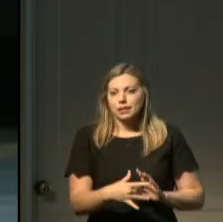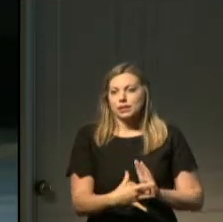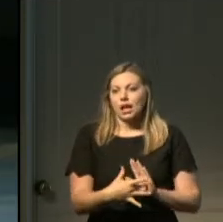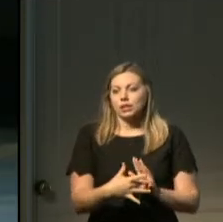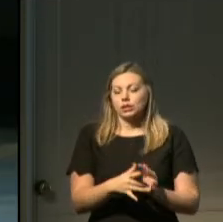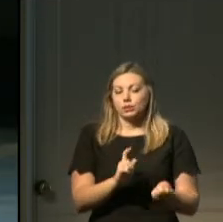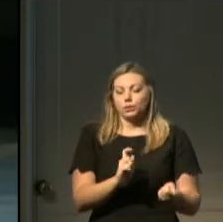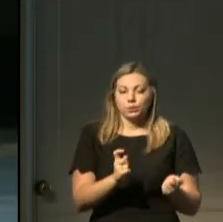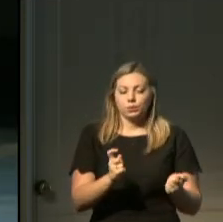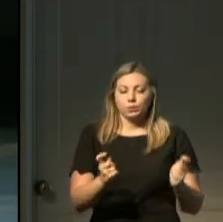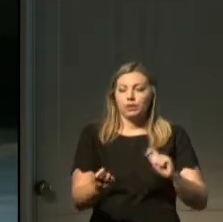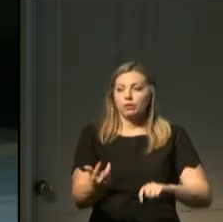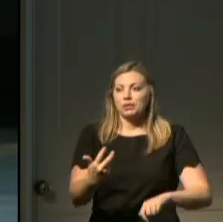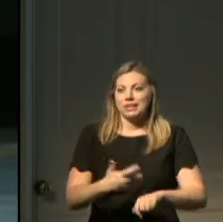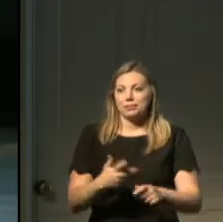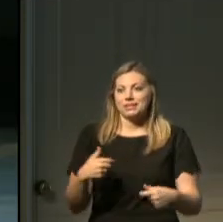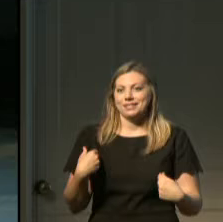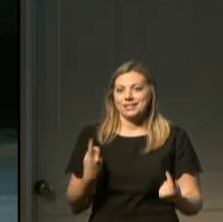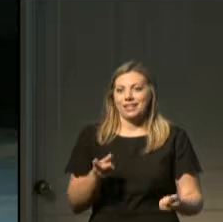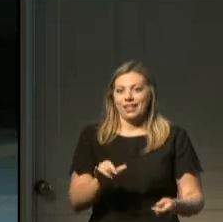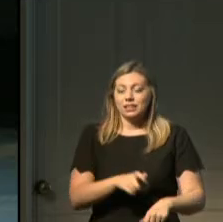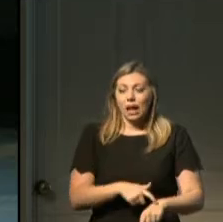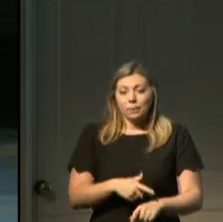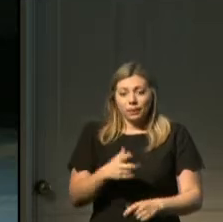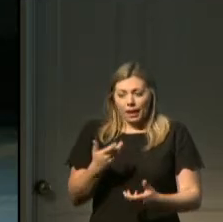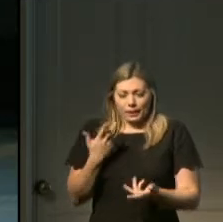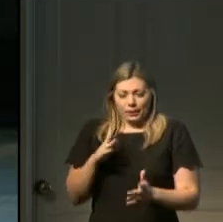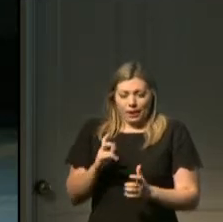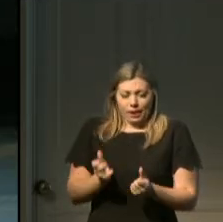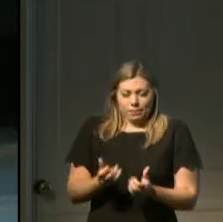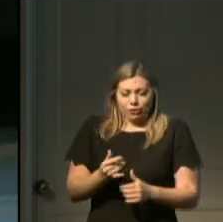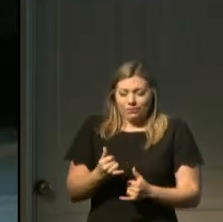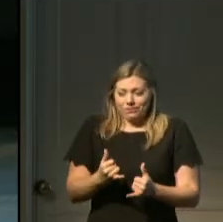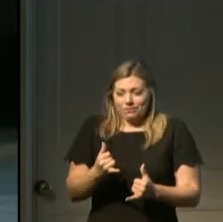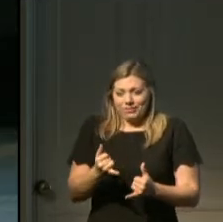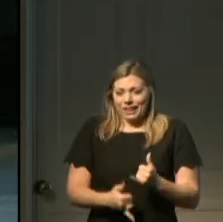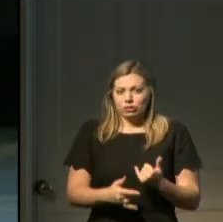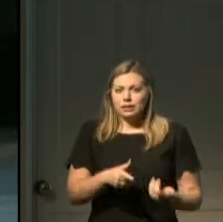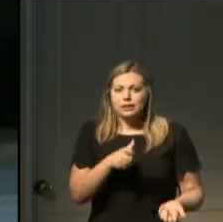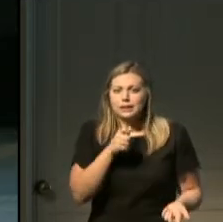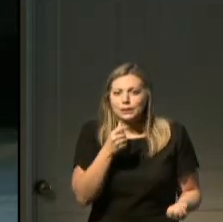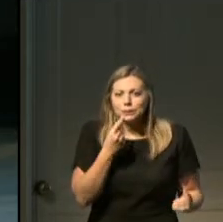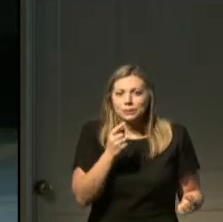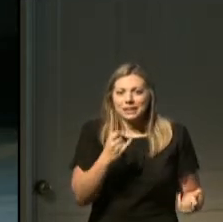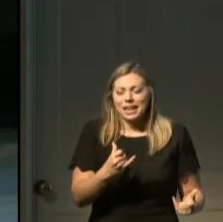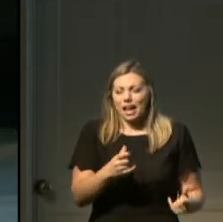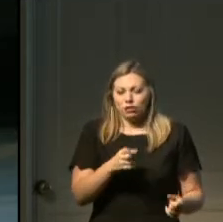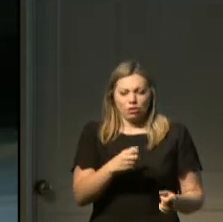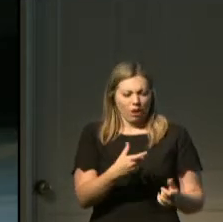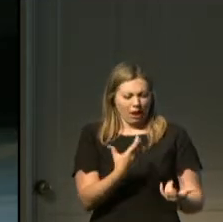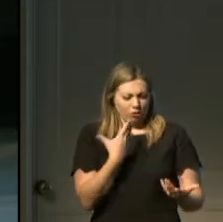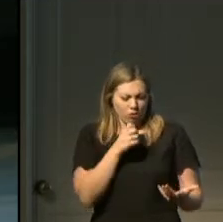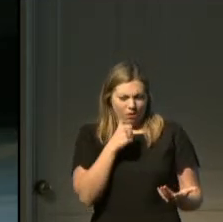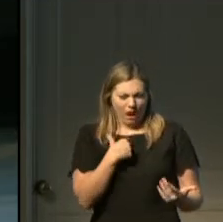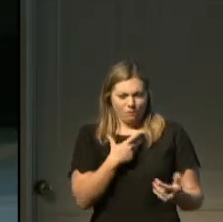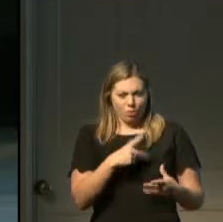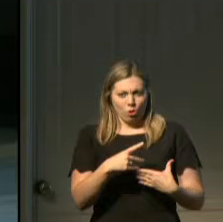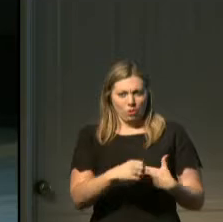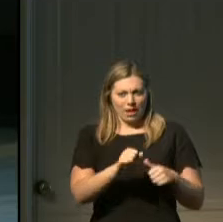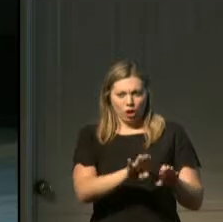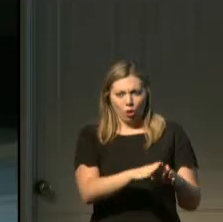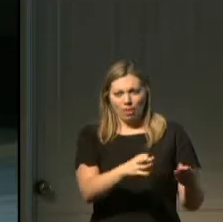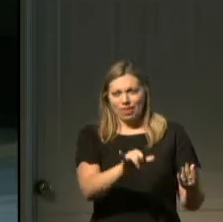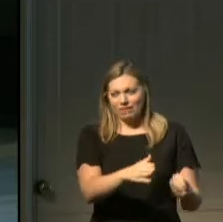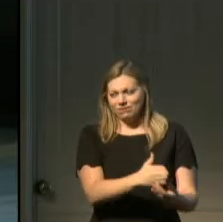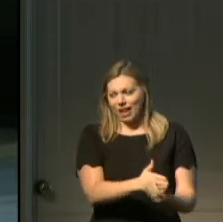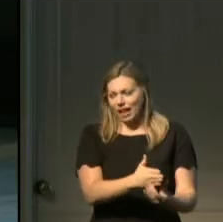has iterated 3 times since then. And whatever the hell file that was doesn't work anymore. And none of my current programs open it. So how